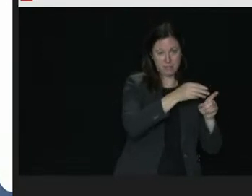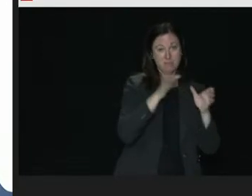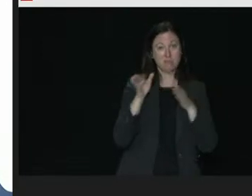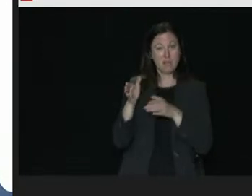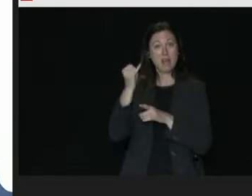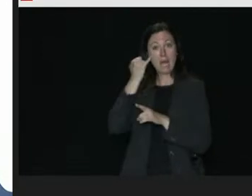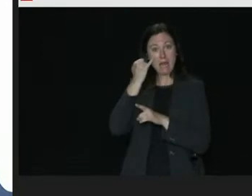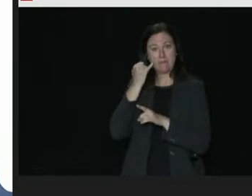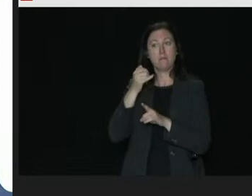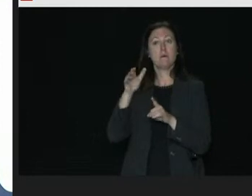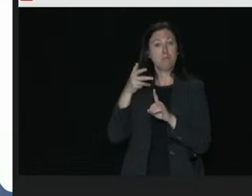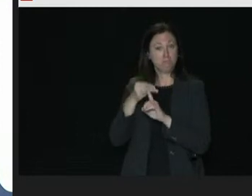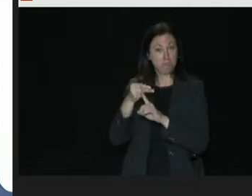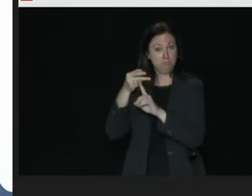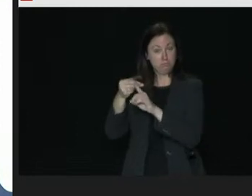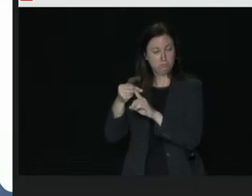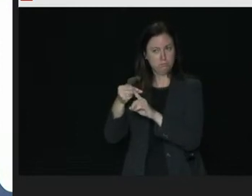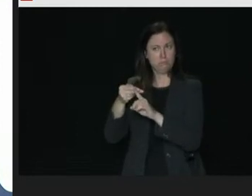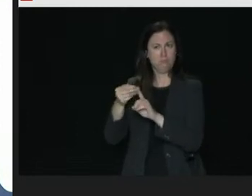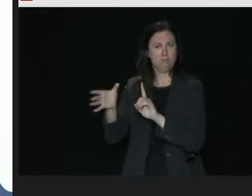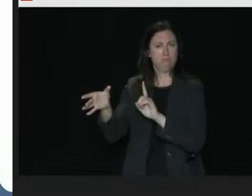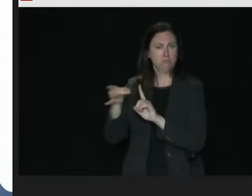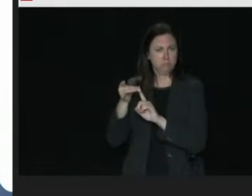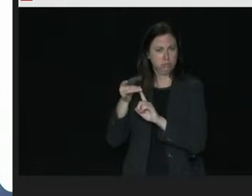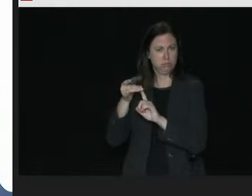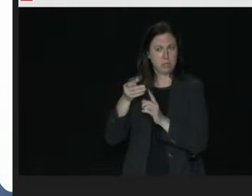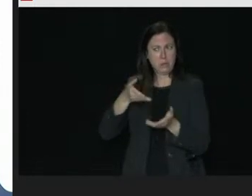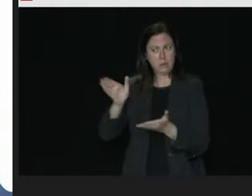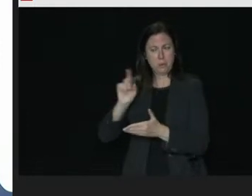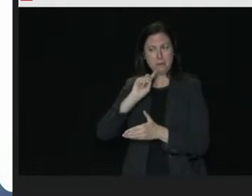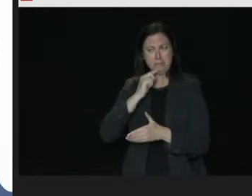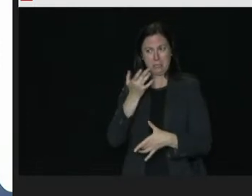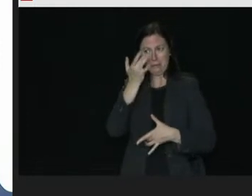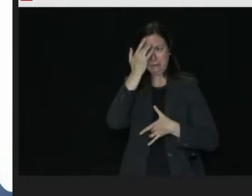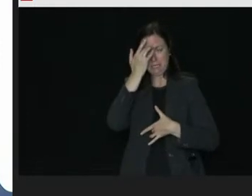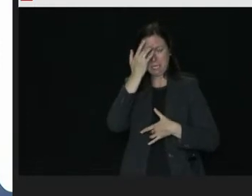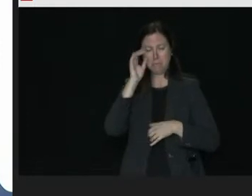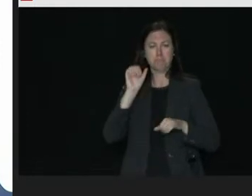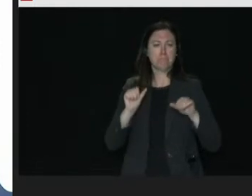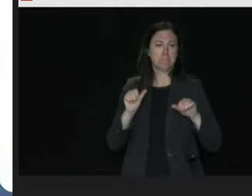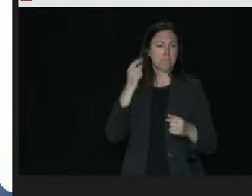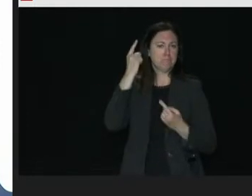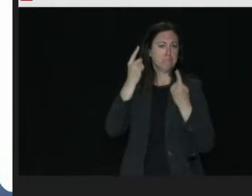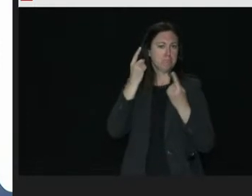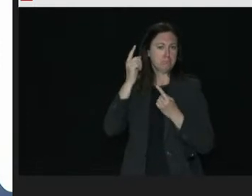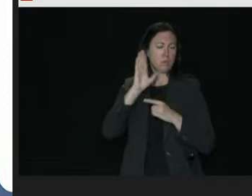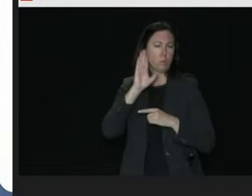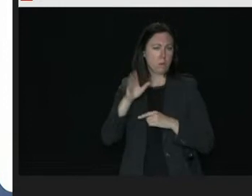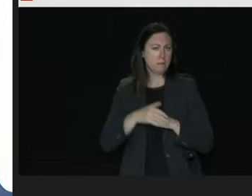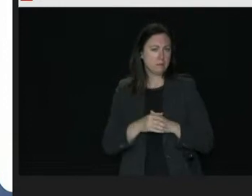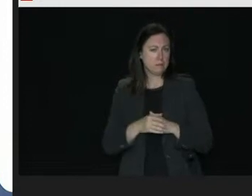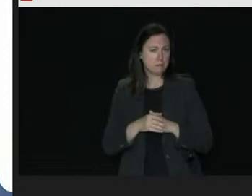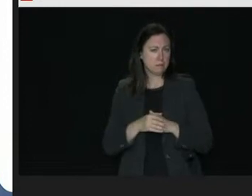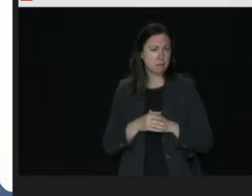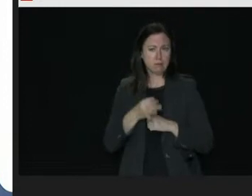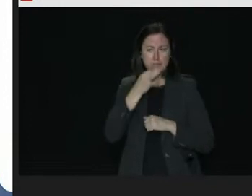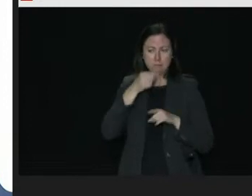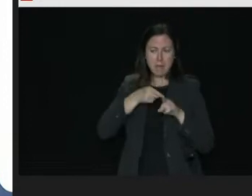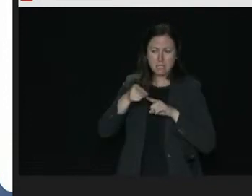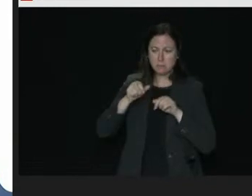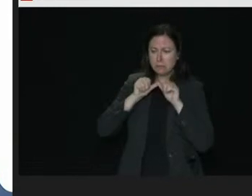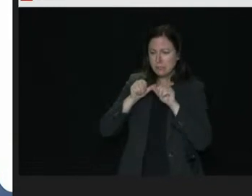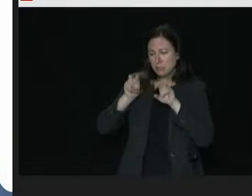our decision. Also, experts continue to analyze the facts